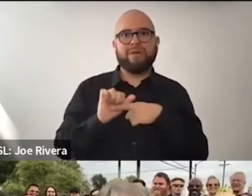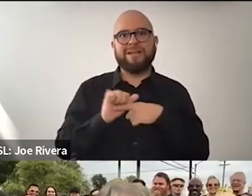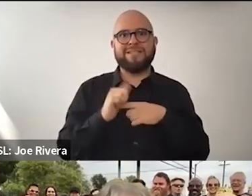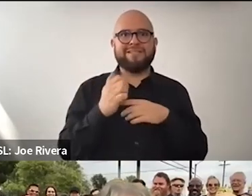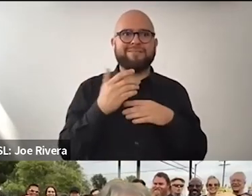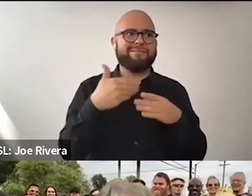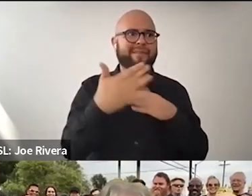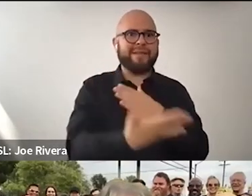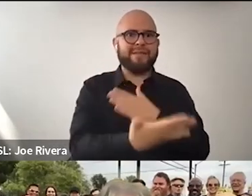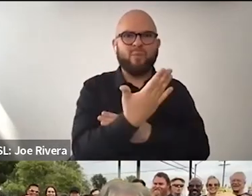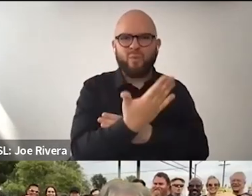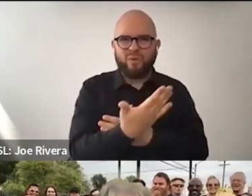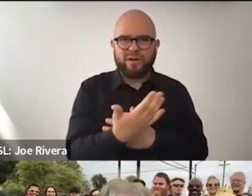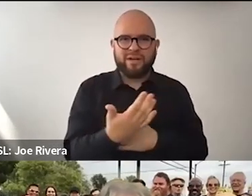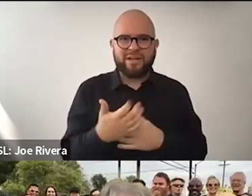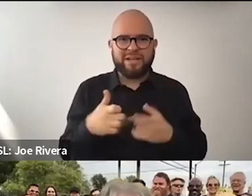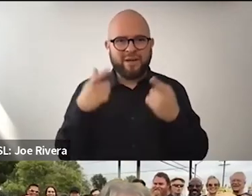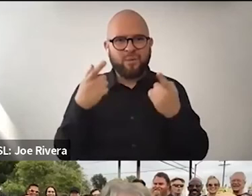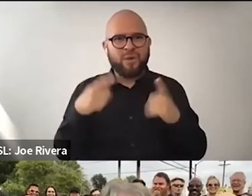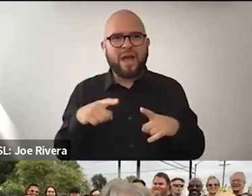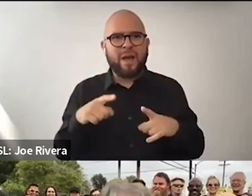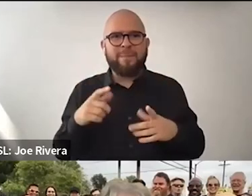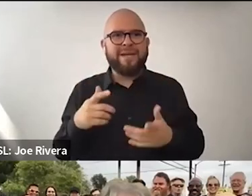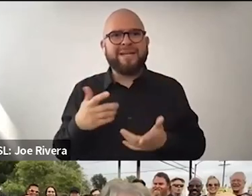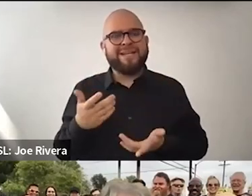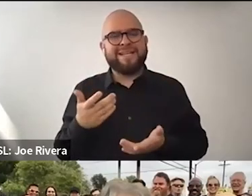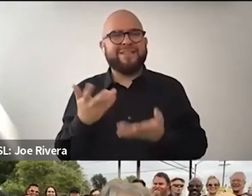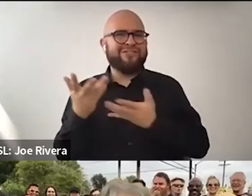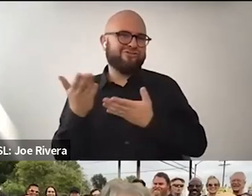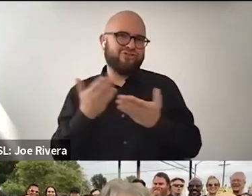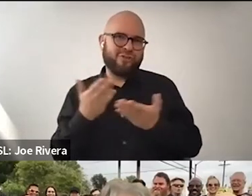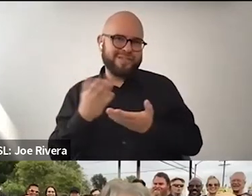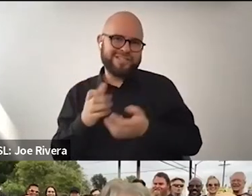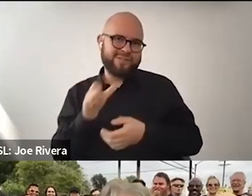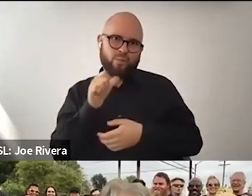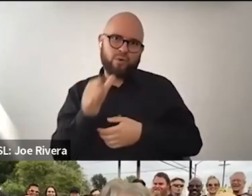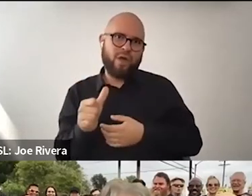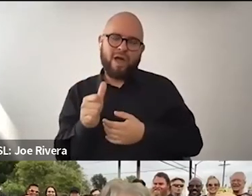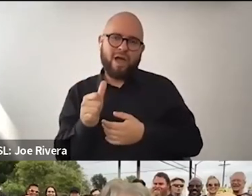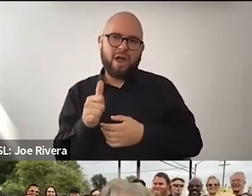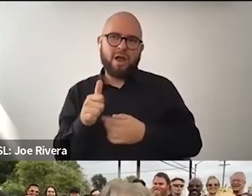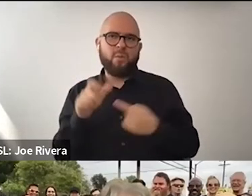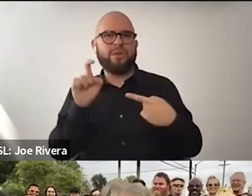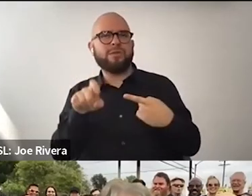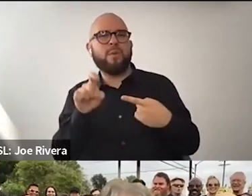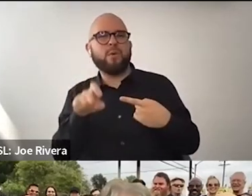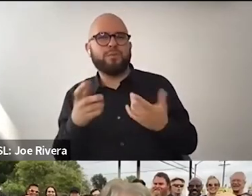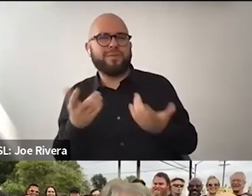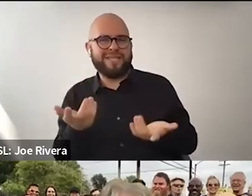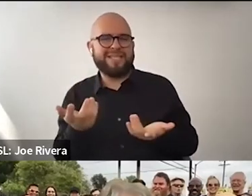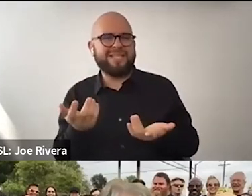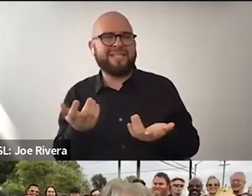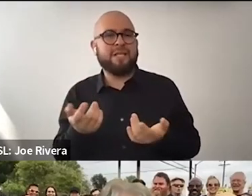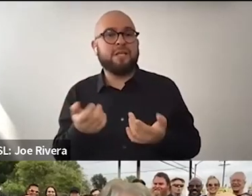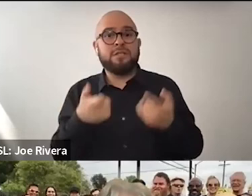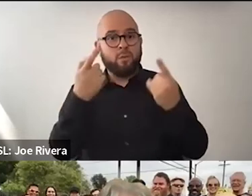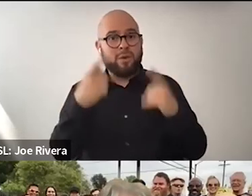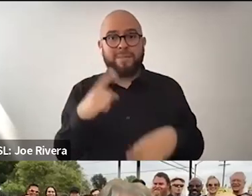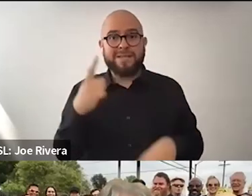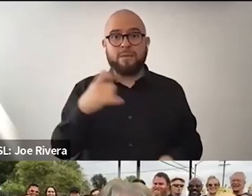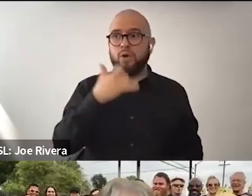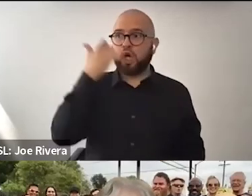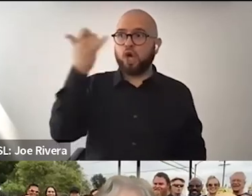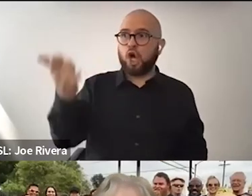not all it was supposed to be cracked up to be, et cetera, et cetera. And someone called SAG-AFTRA.